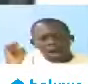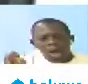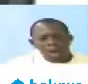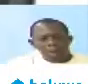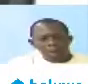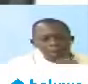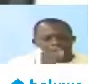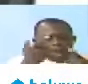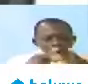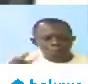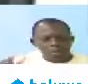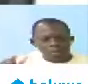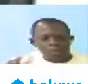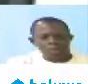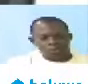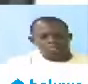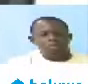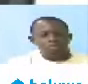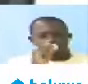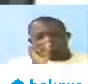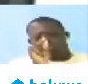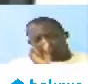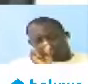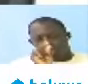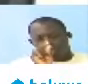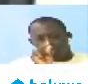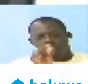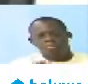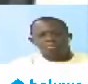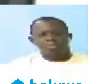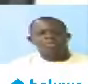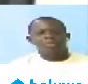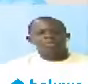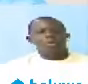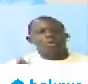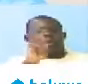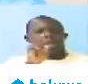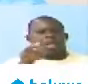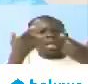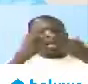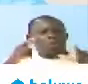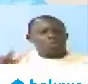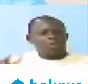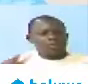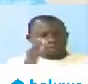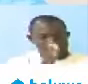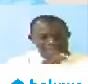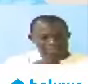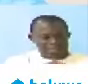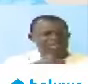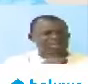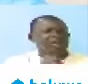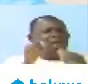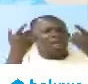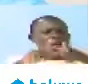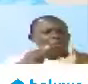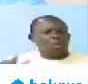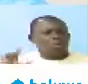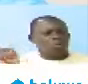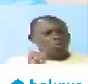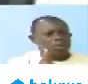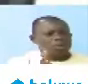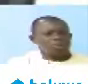Congo. Domande. Well, a little bit. In what language was the training carried out? Karandiro ni kake